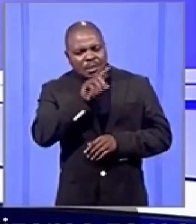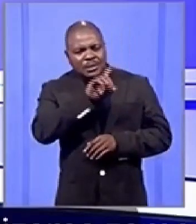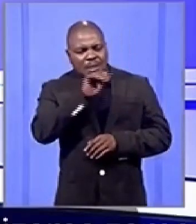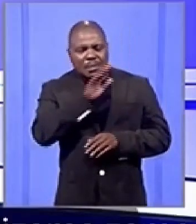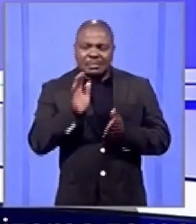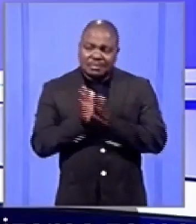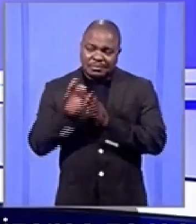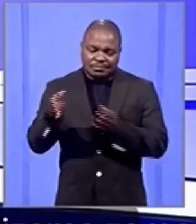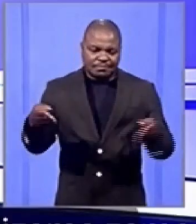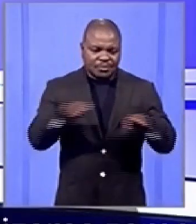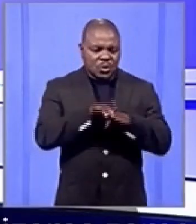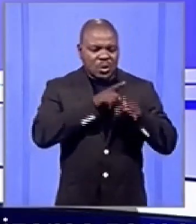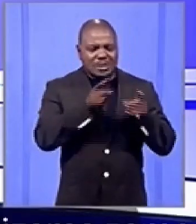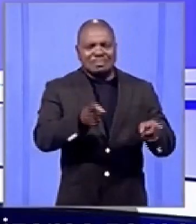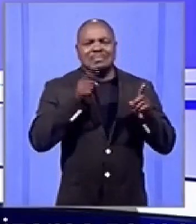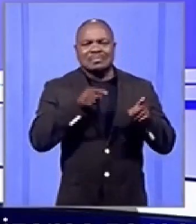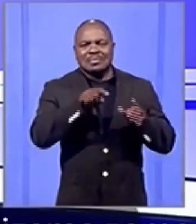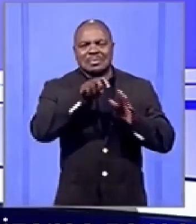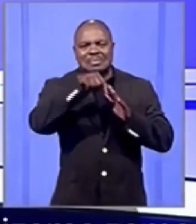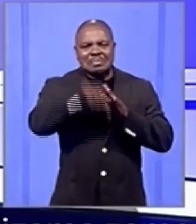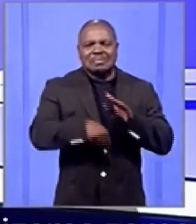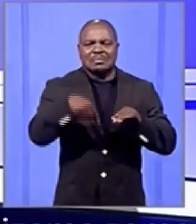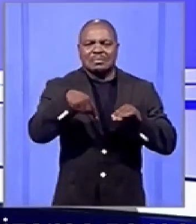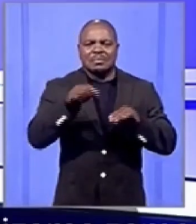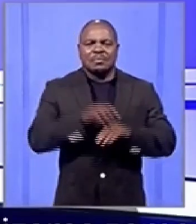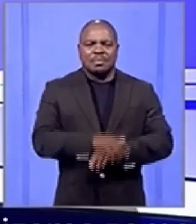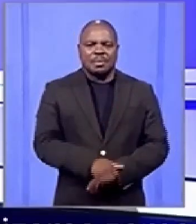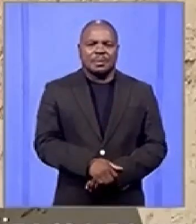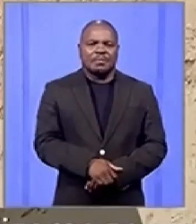kotsi ho baahi le diphoofolo.